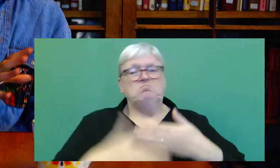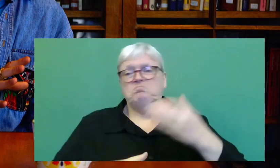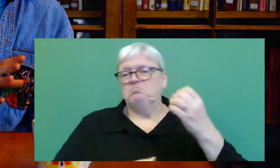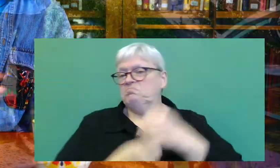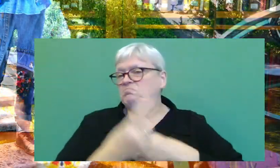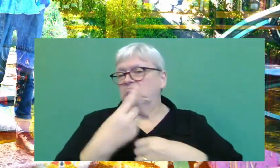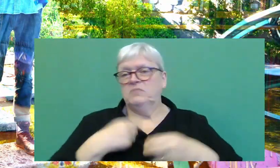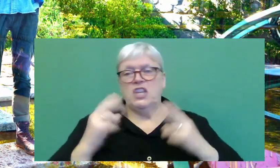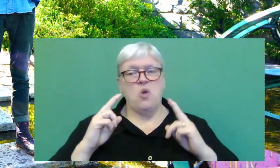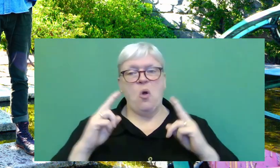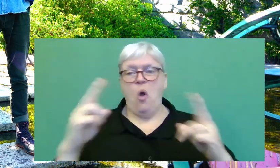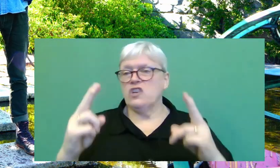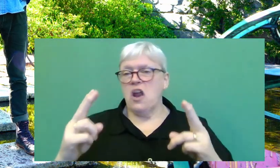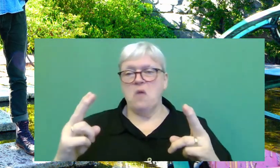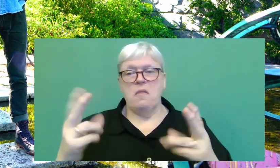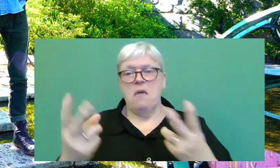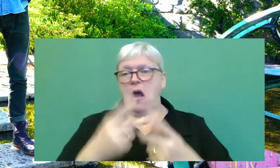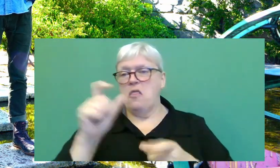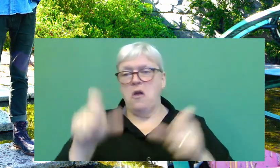or a protection there. Two,